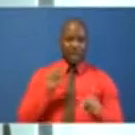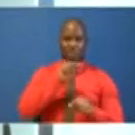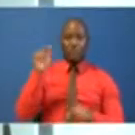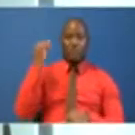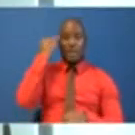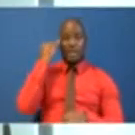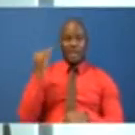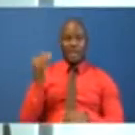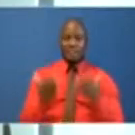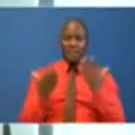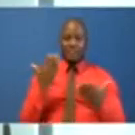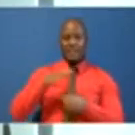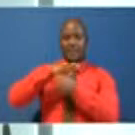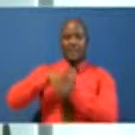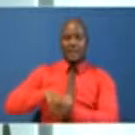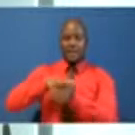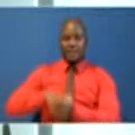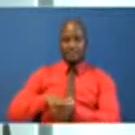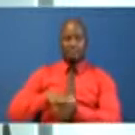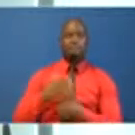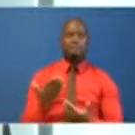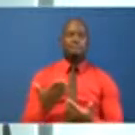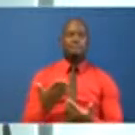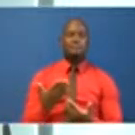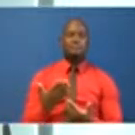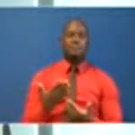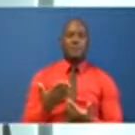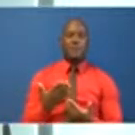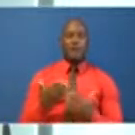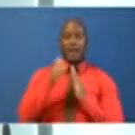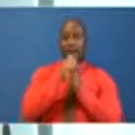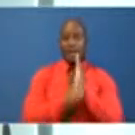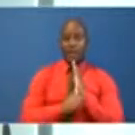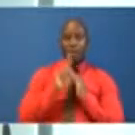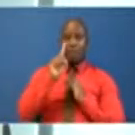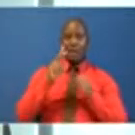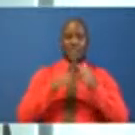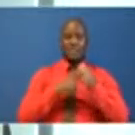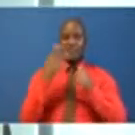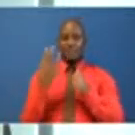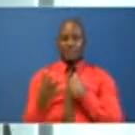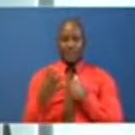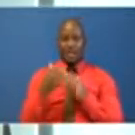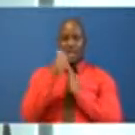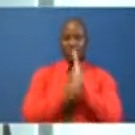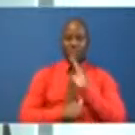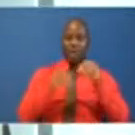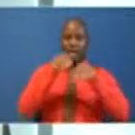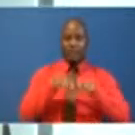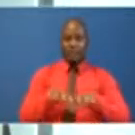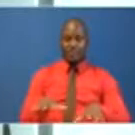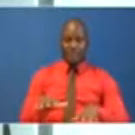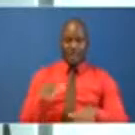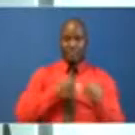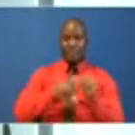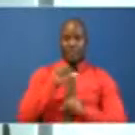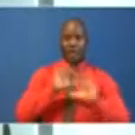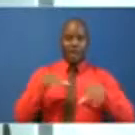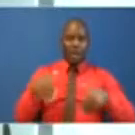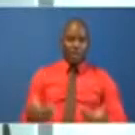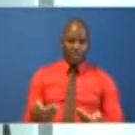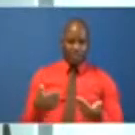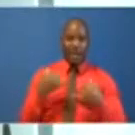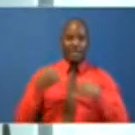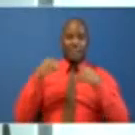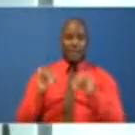ideas might undermine the um article 174 the chapter on devolution in terms of how the